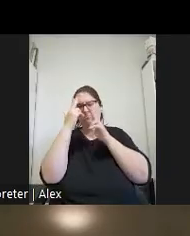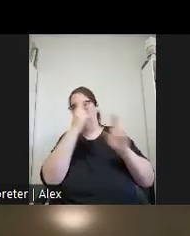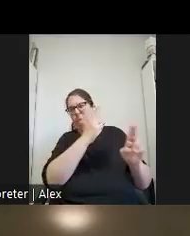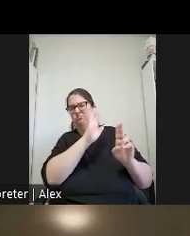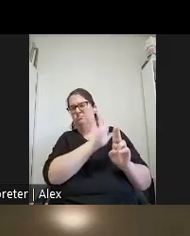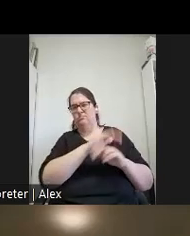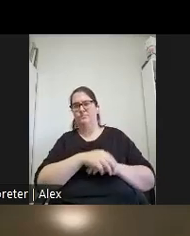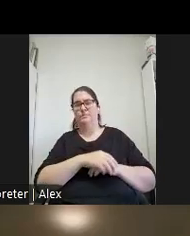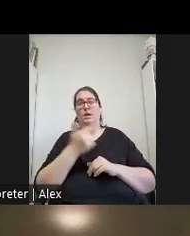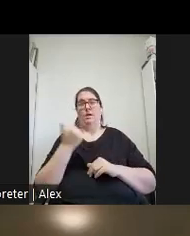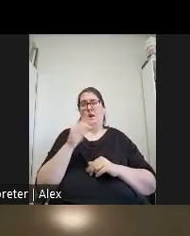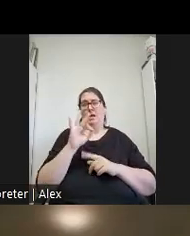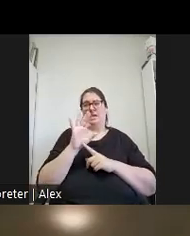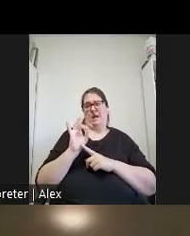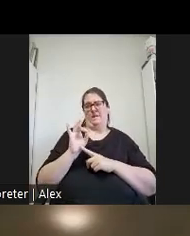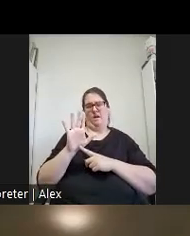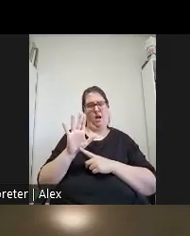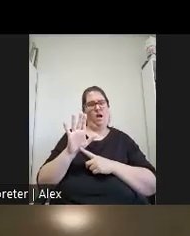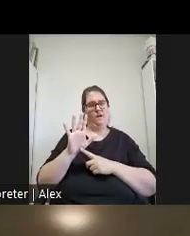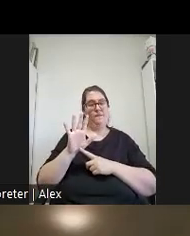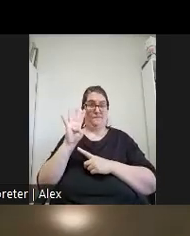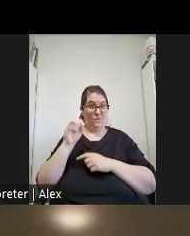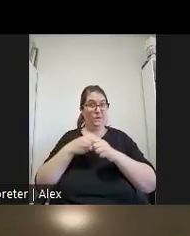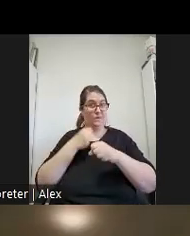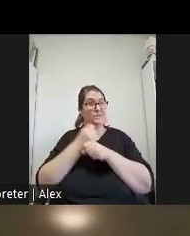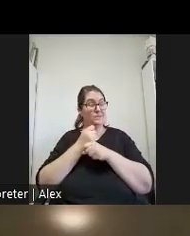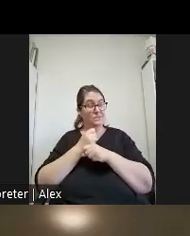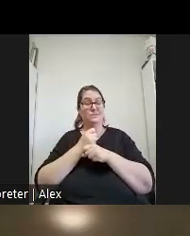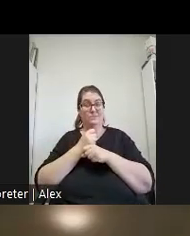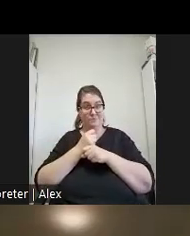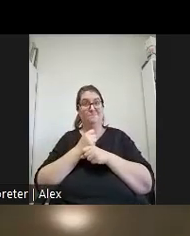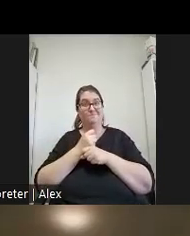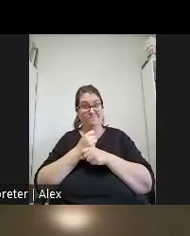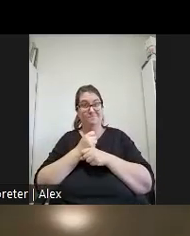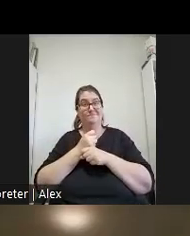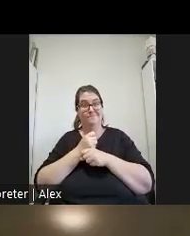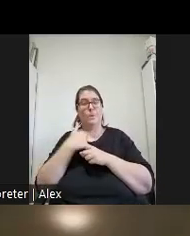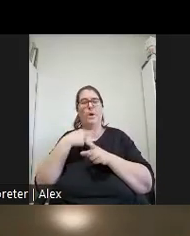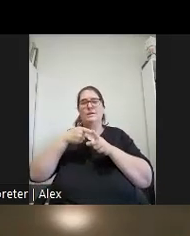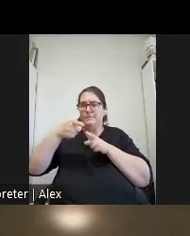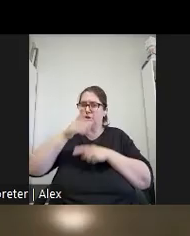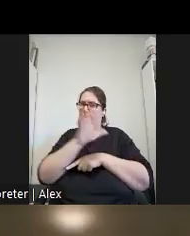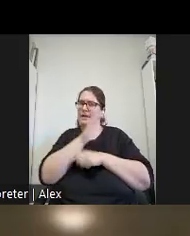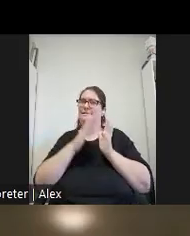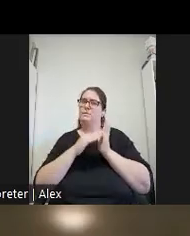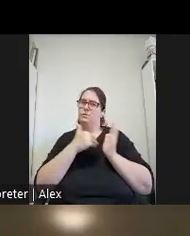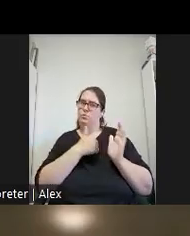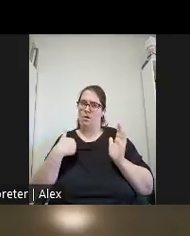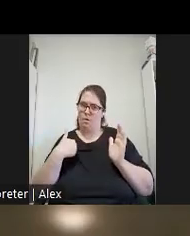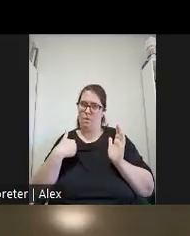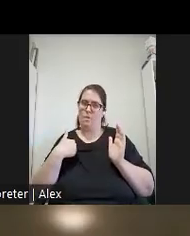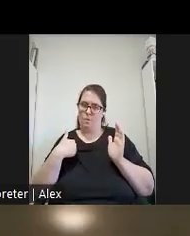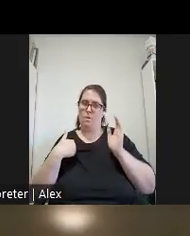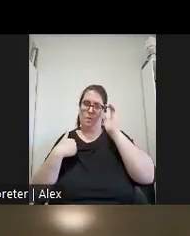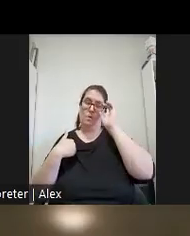Since 1985, it's been 40 years of existence for us. We are a specialized clinic in downtown Toronto area. We